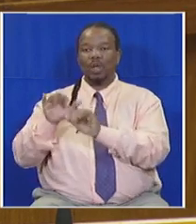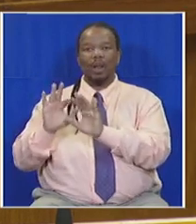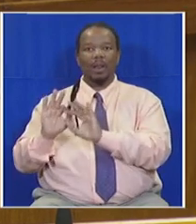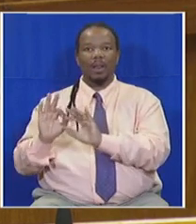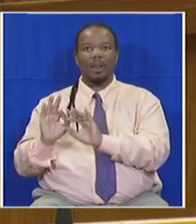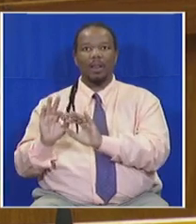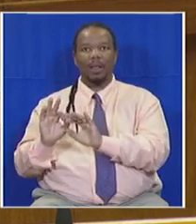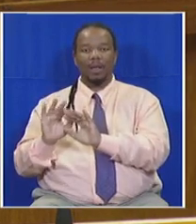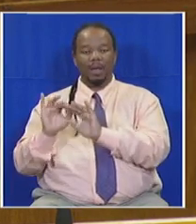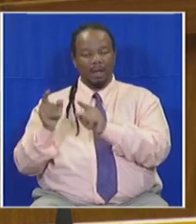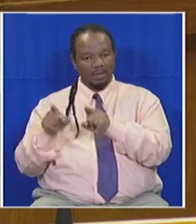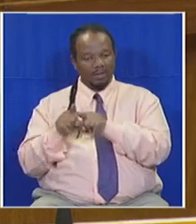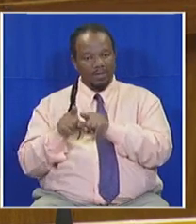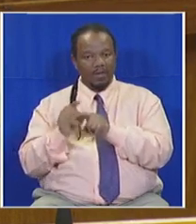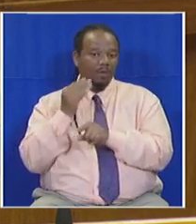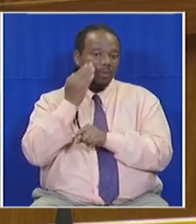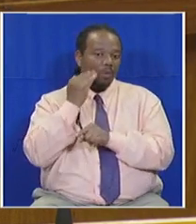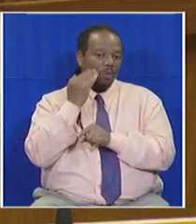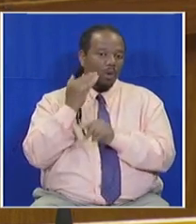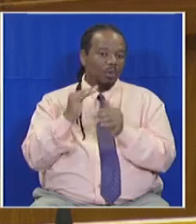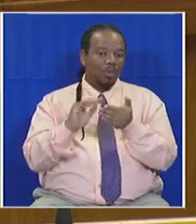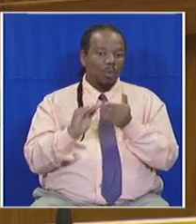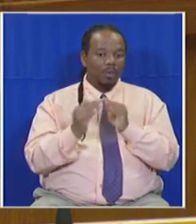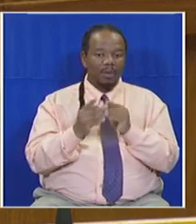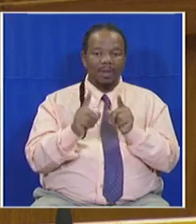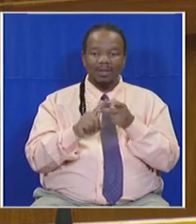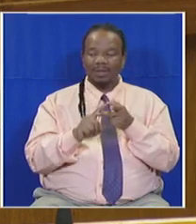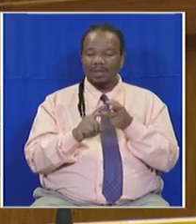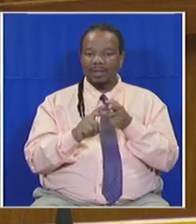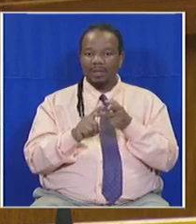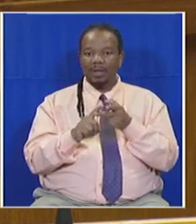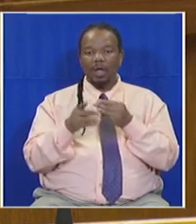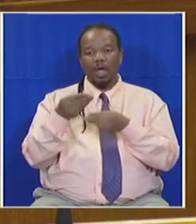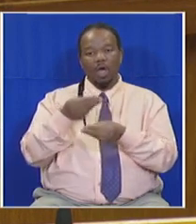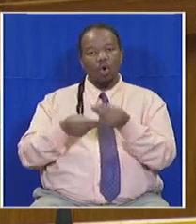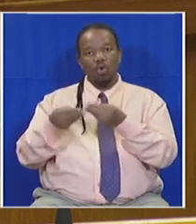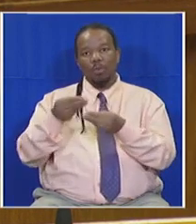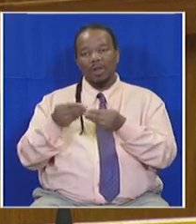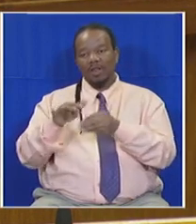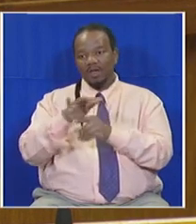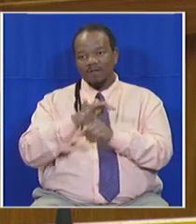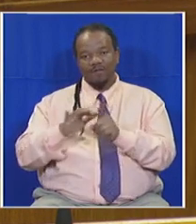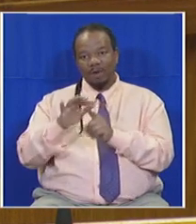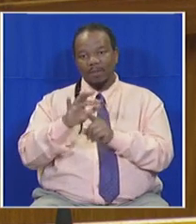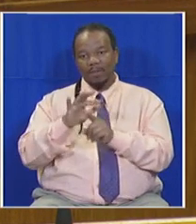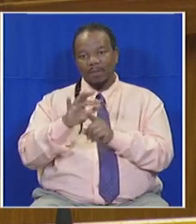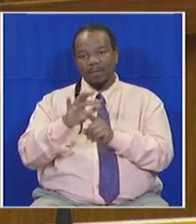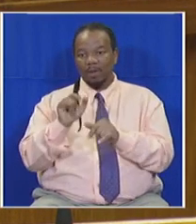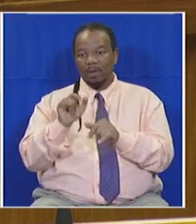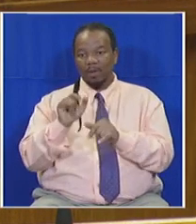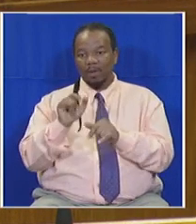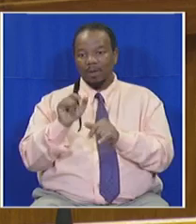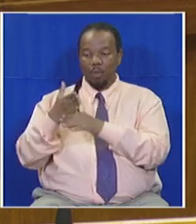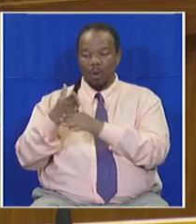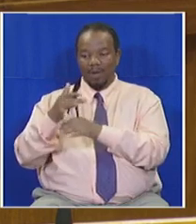social and white communities, economical environment in which people lived, worked, and raised their families. The